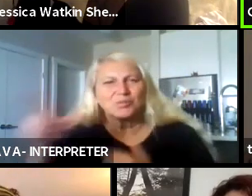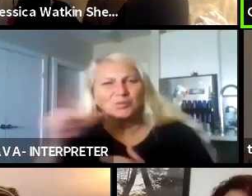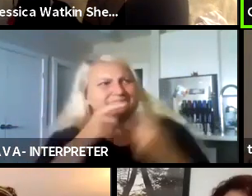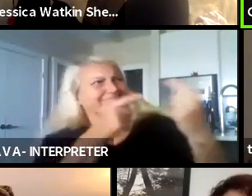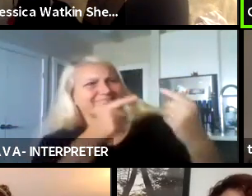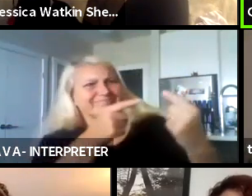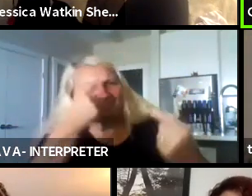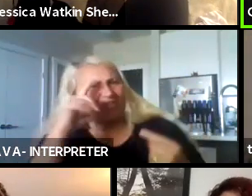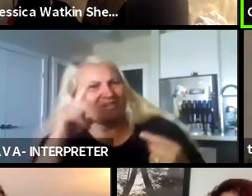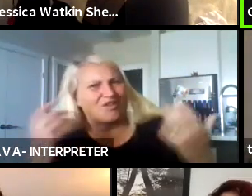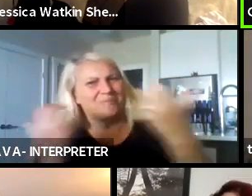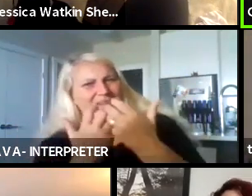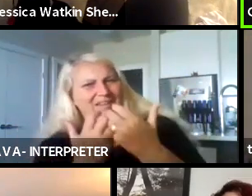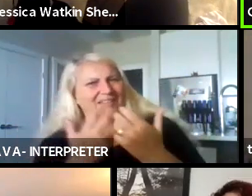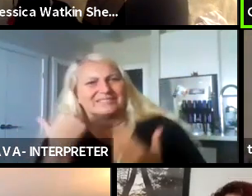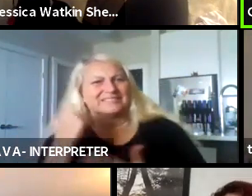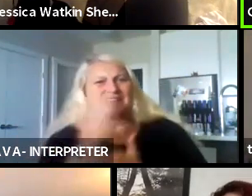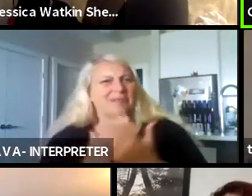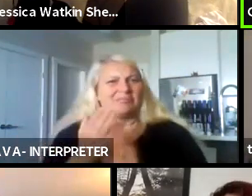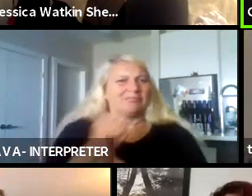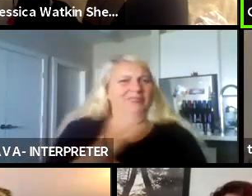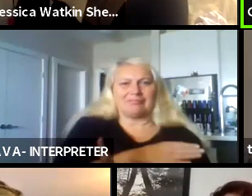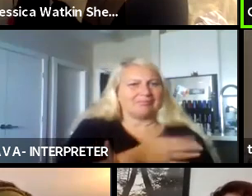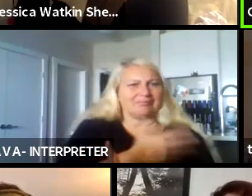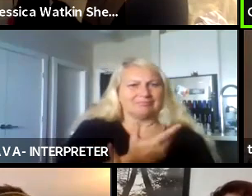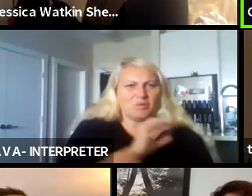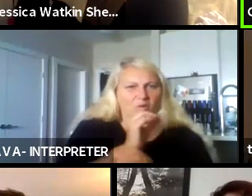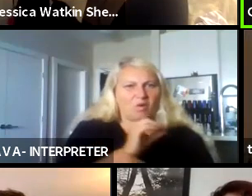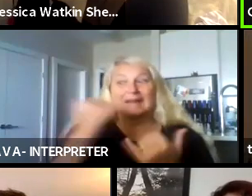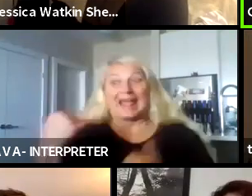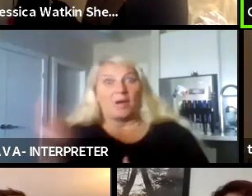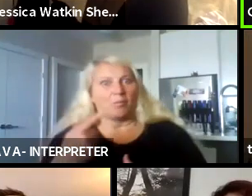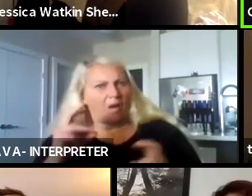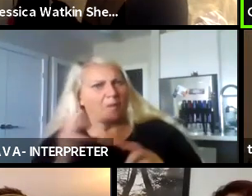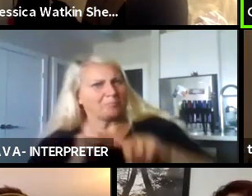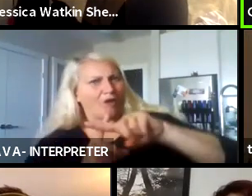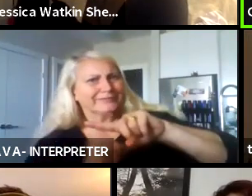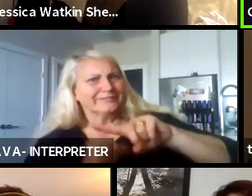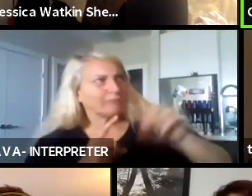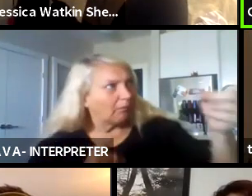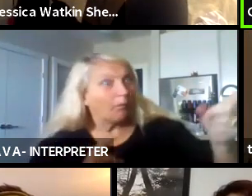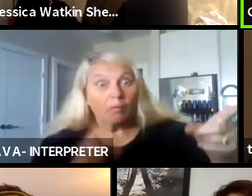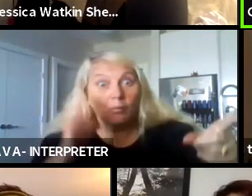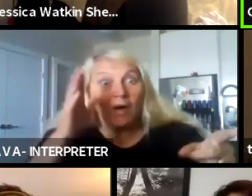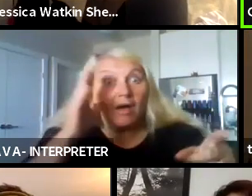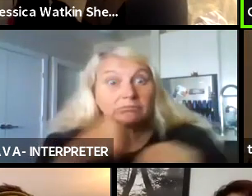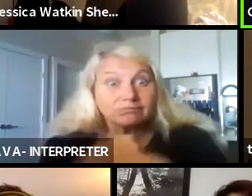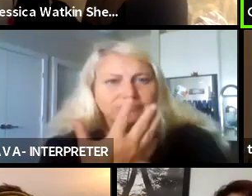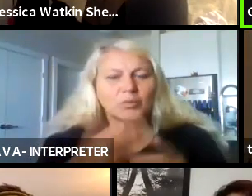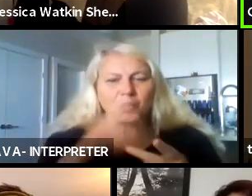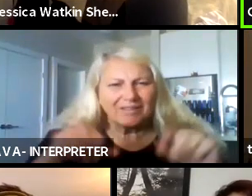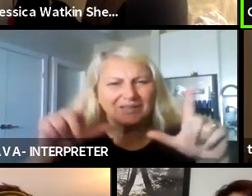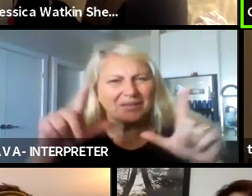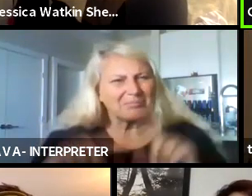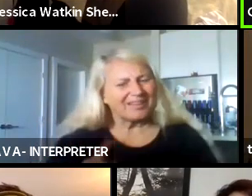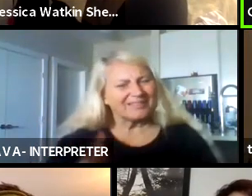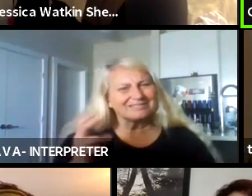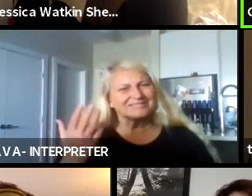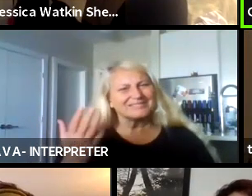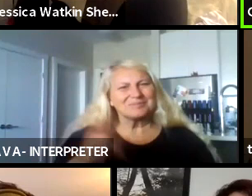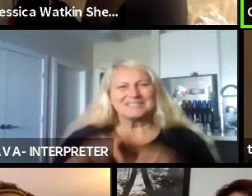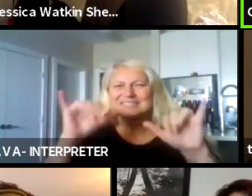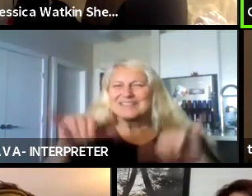yeah, this is, it's kind of like a welcome change, but also a bit frustrating, because like a lot of us